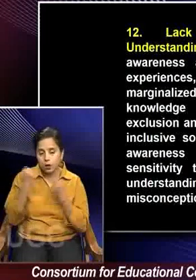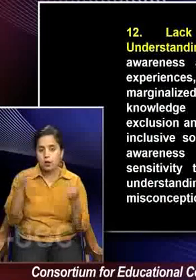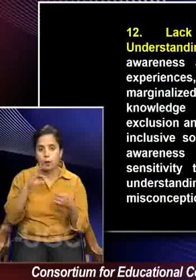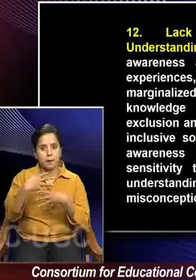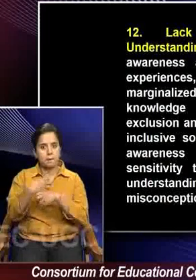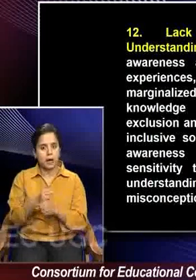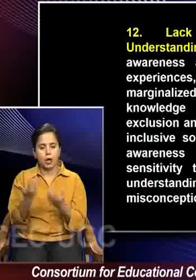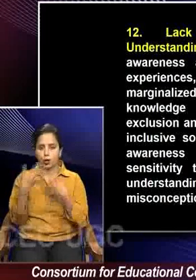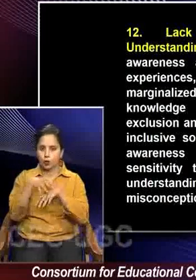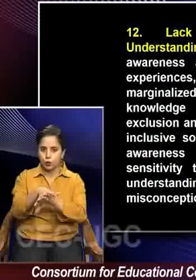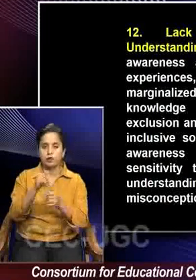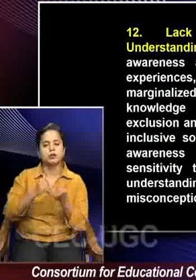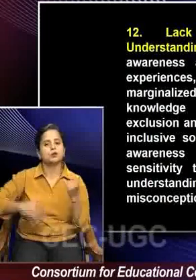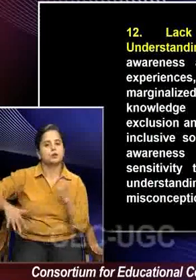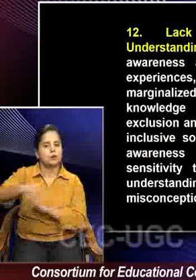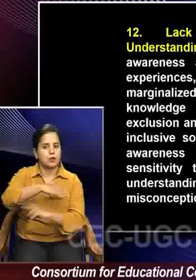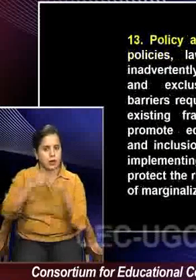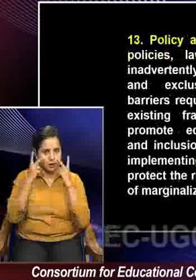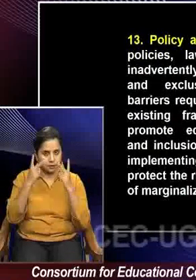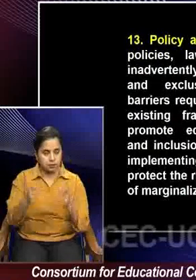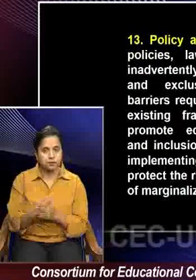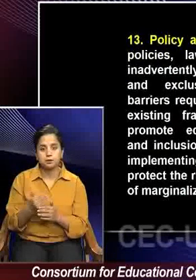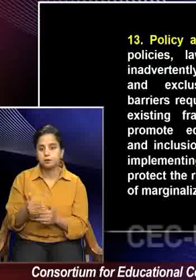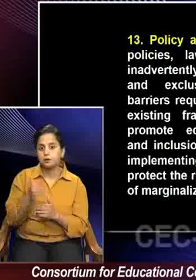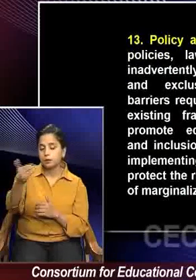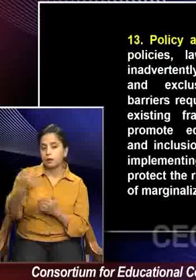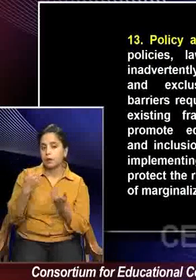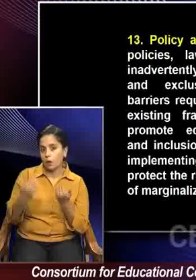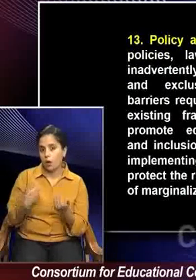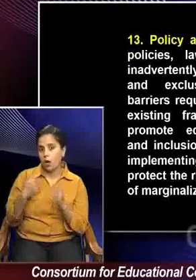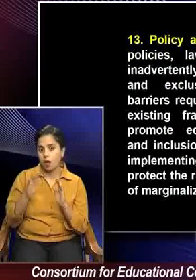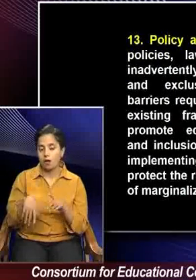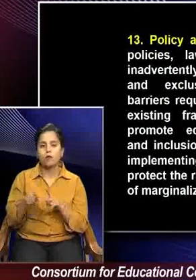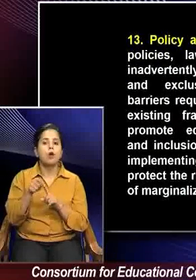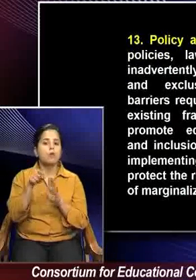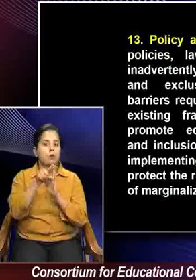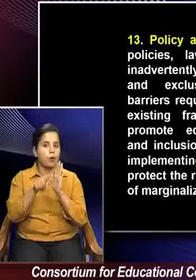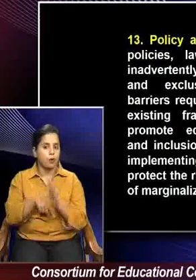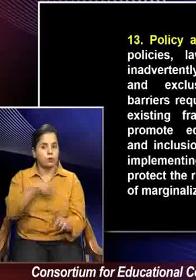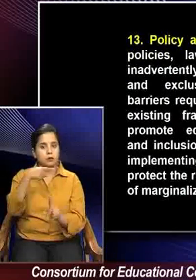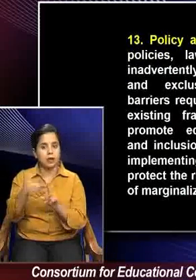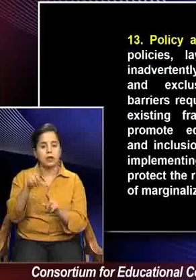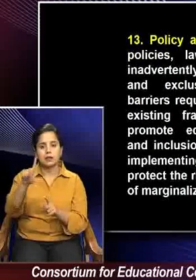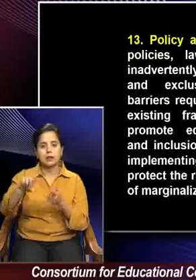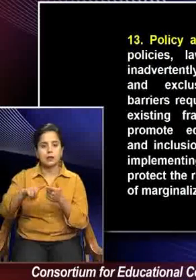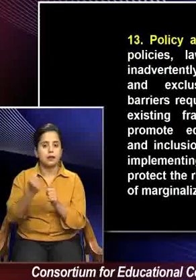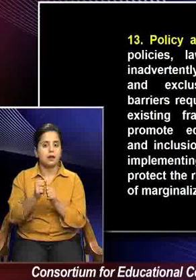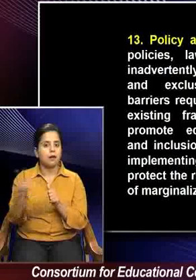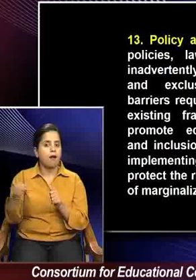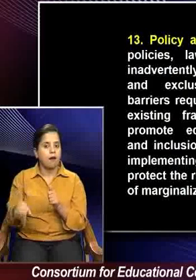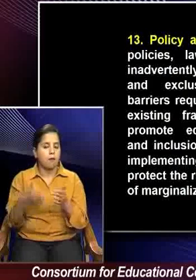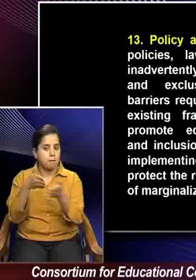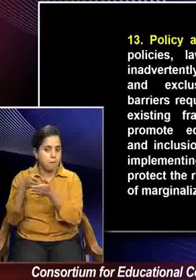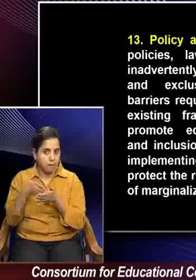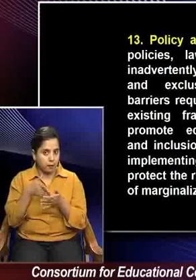an inclusive society. Next we have is a policy and the legal barriers.